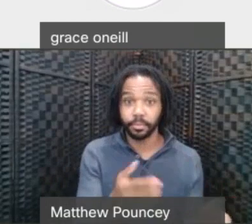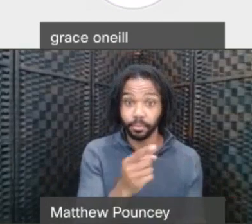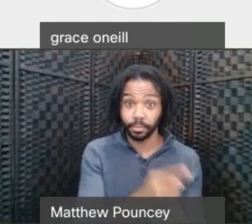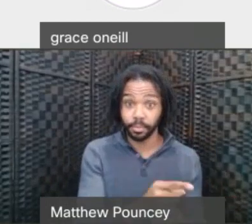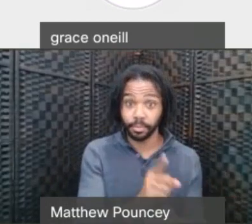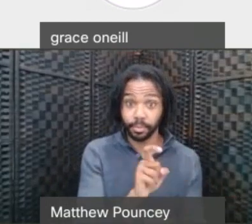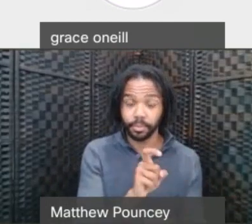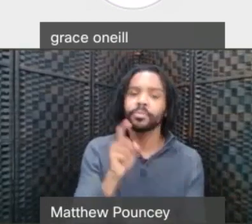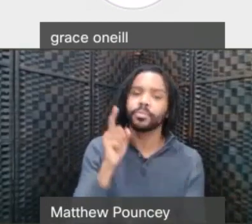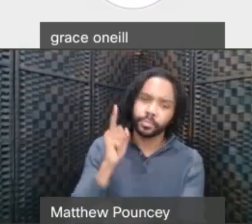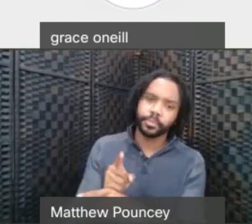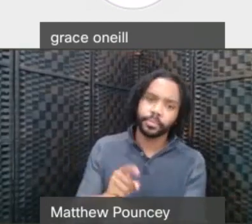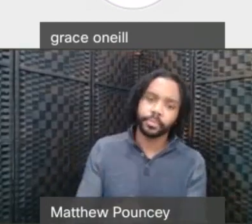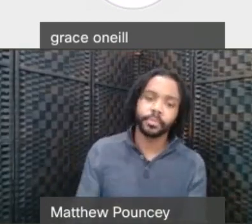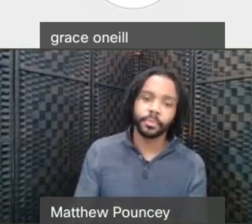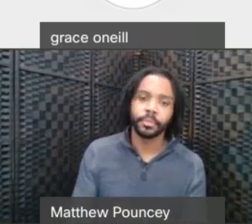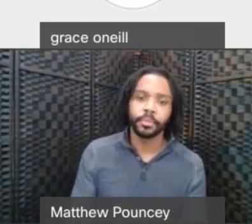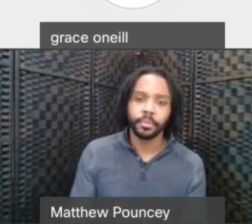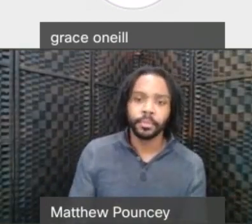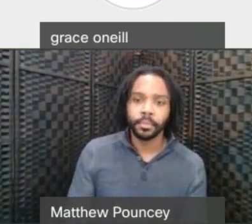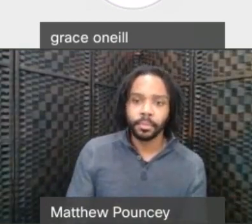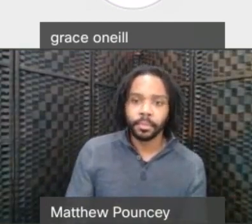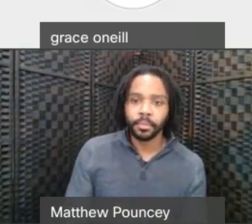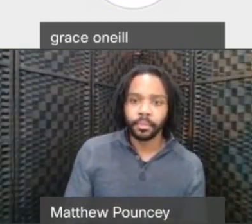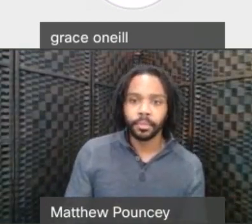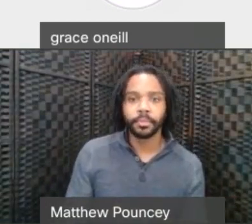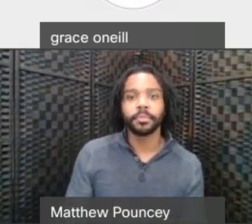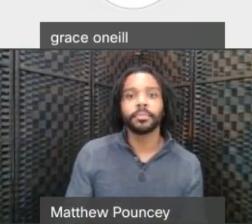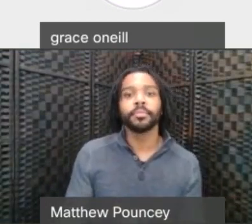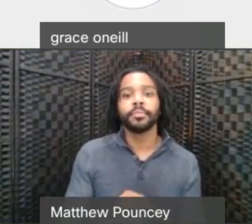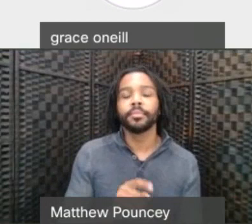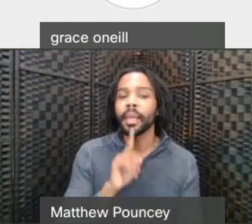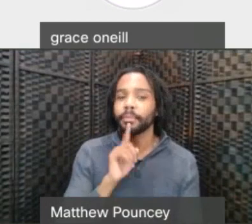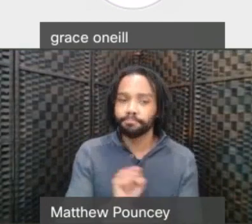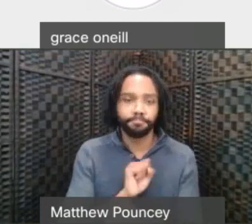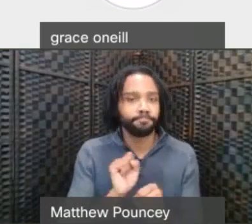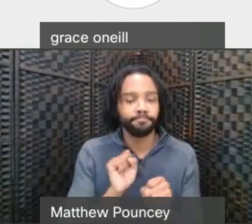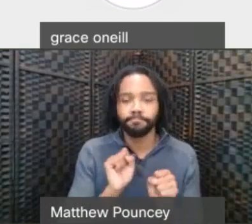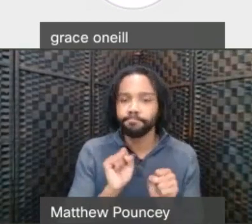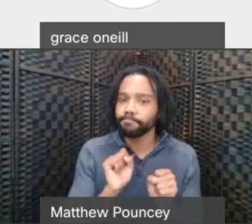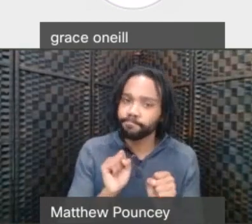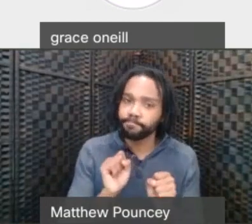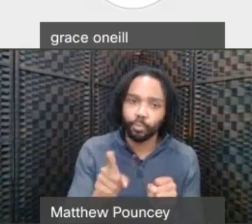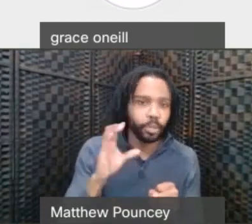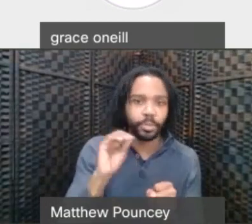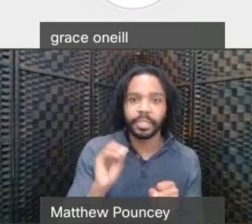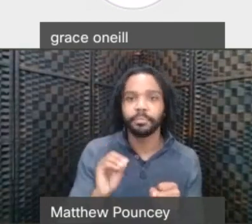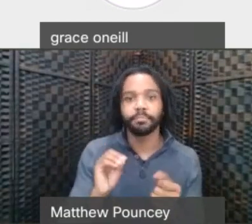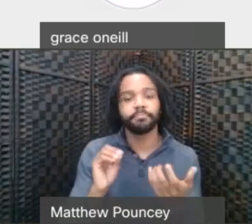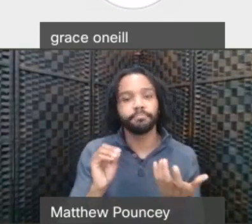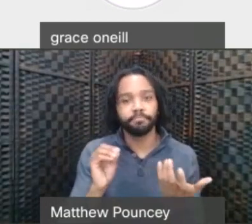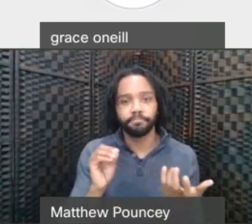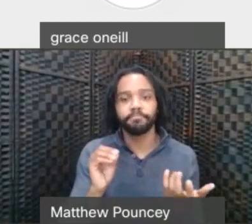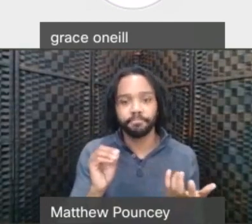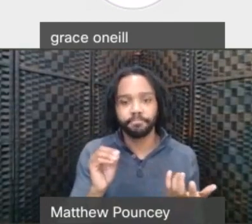correct. You should absolutely believe your staff when they say that they've had an exposure, but you also should review the